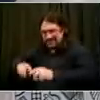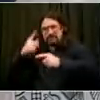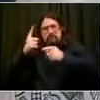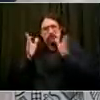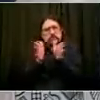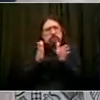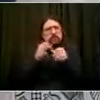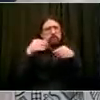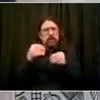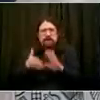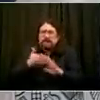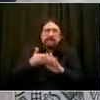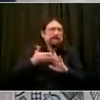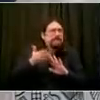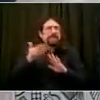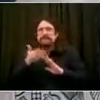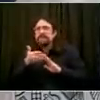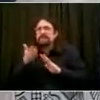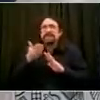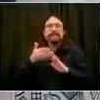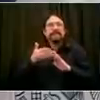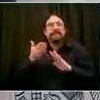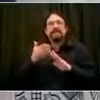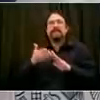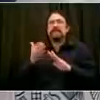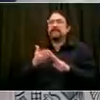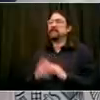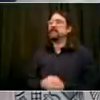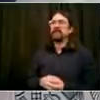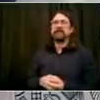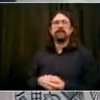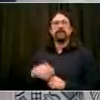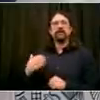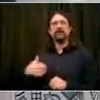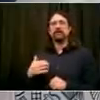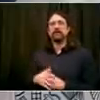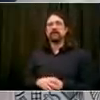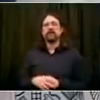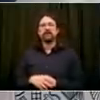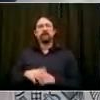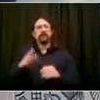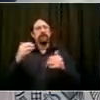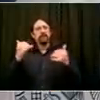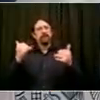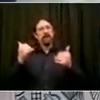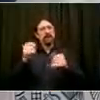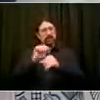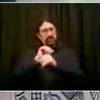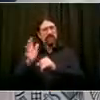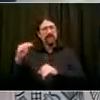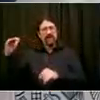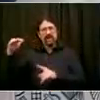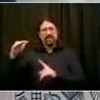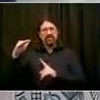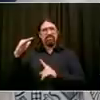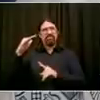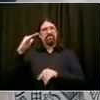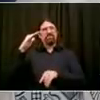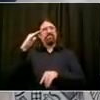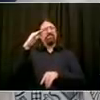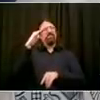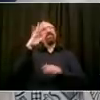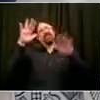right now. Thank God we're not seeing the ICUs flooded. Thank God the number of people we're losing has stayed low, and we need to